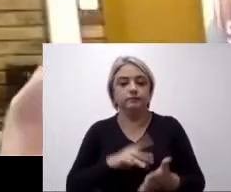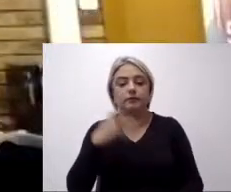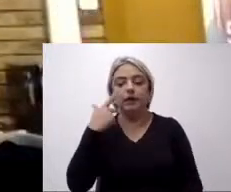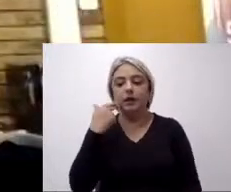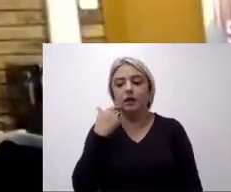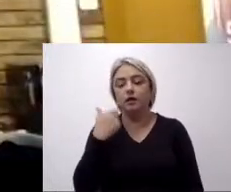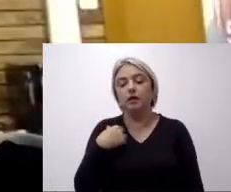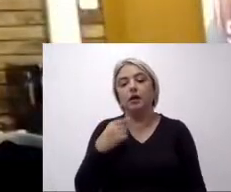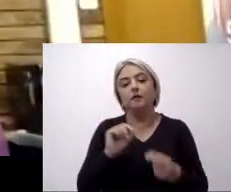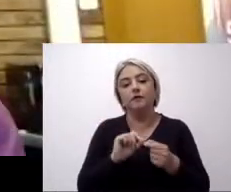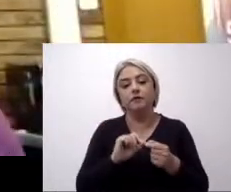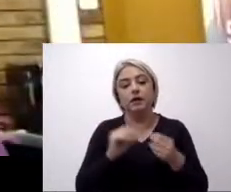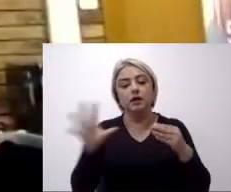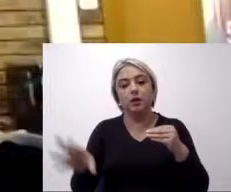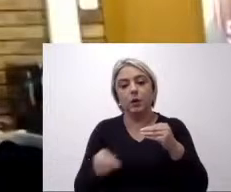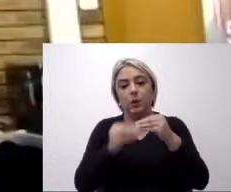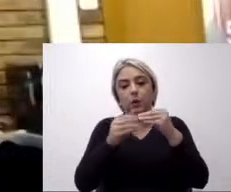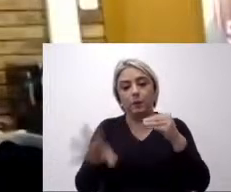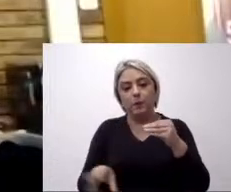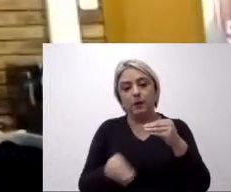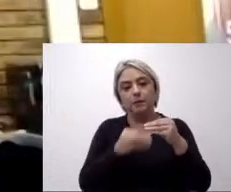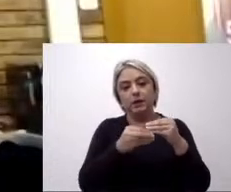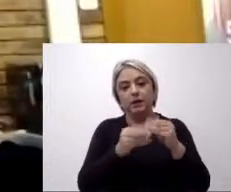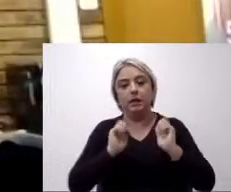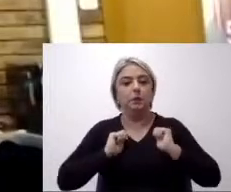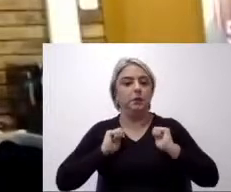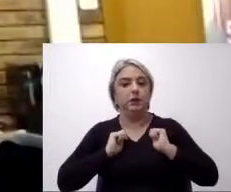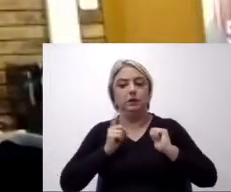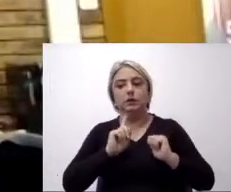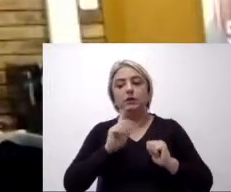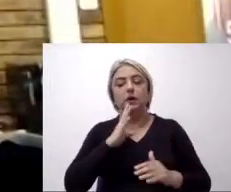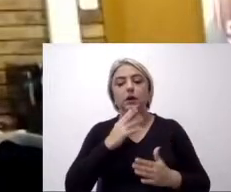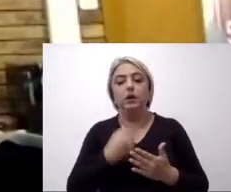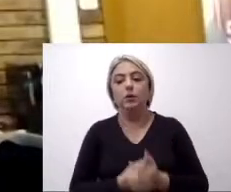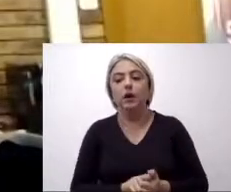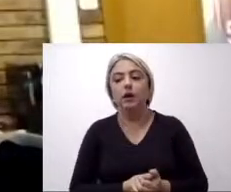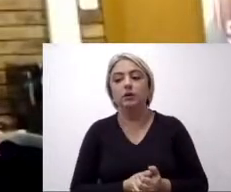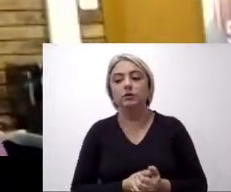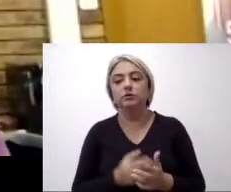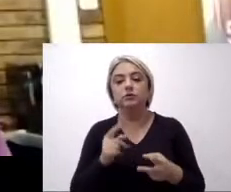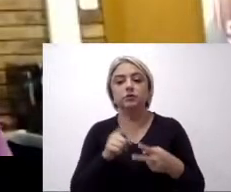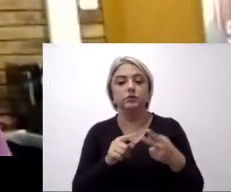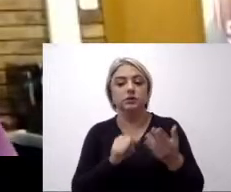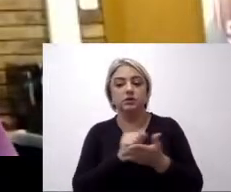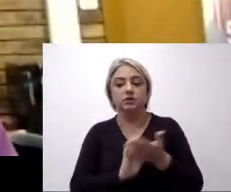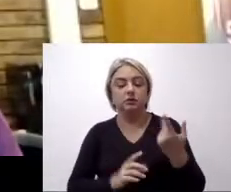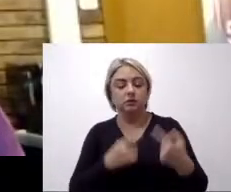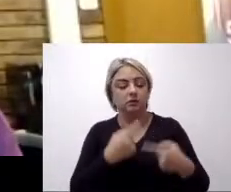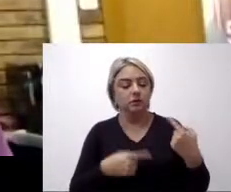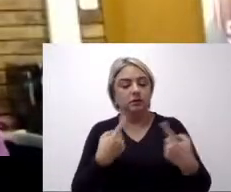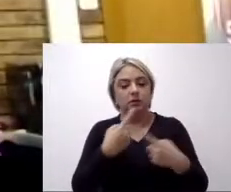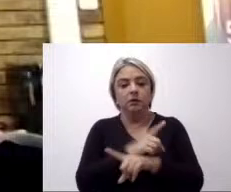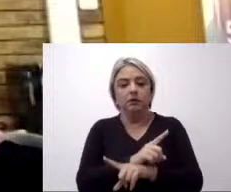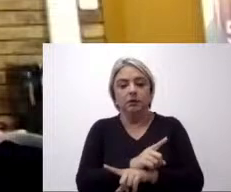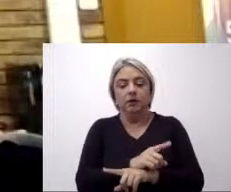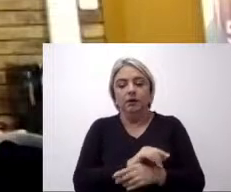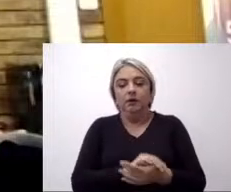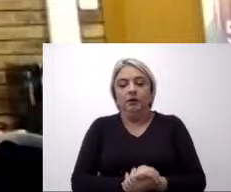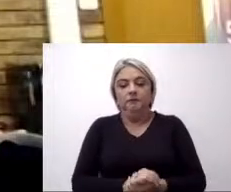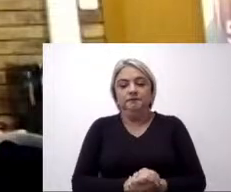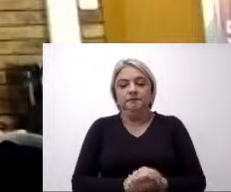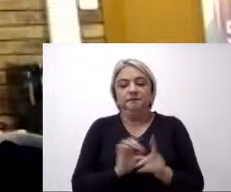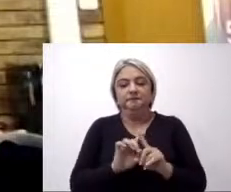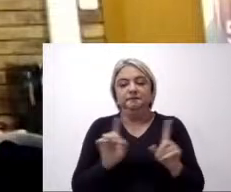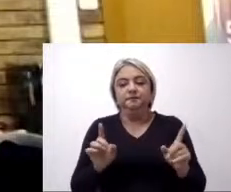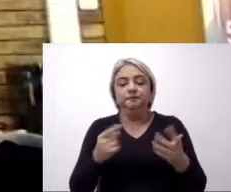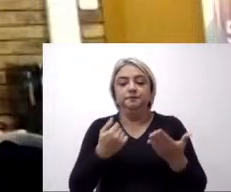not neutral. And I consider this as two opposite political activity. A disordering activity, how